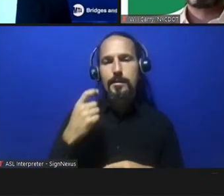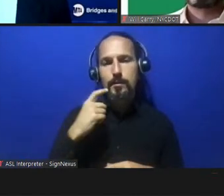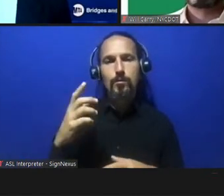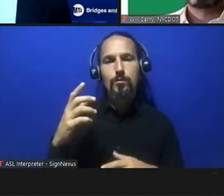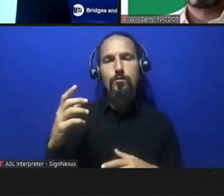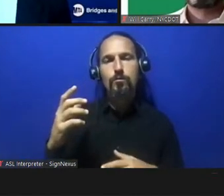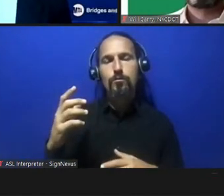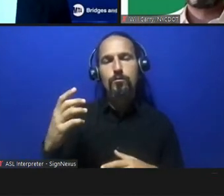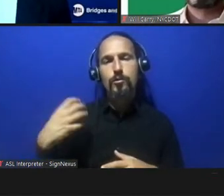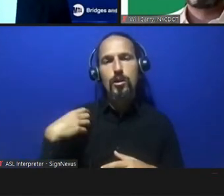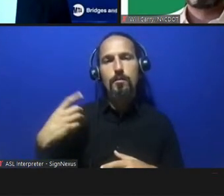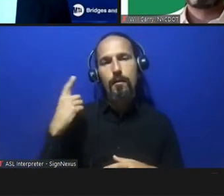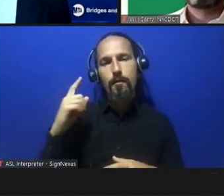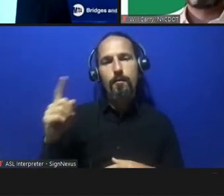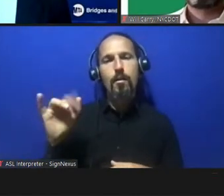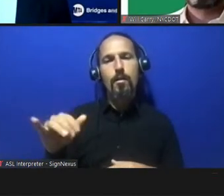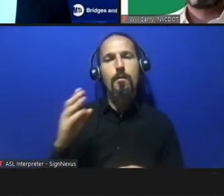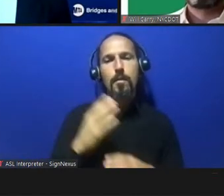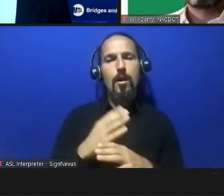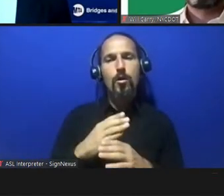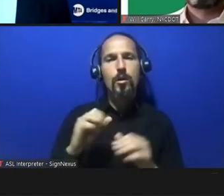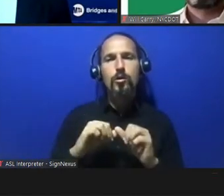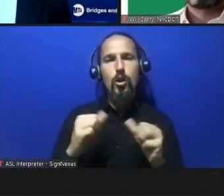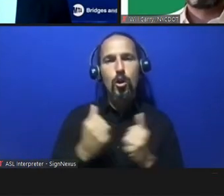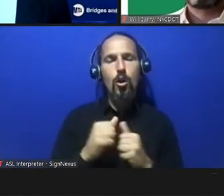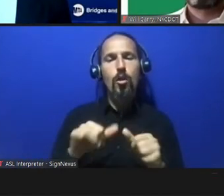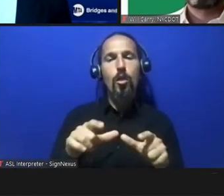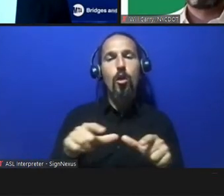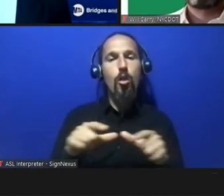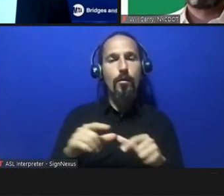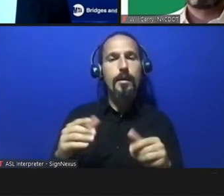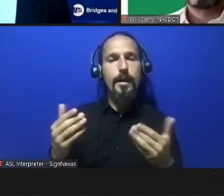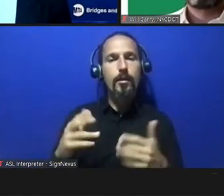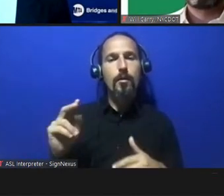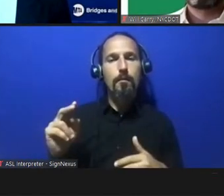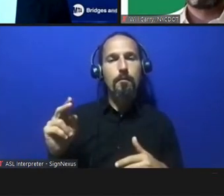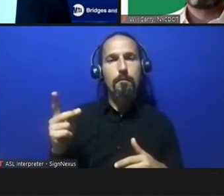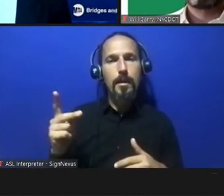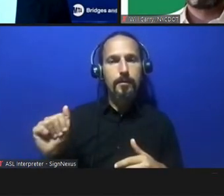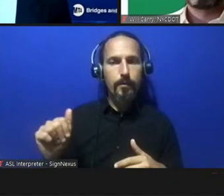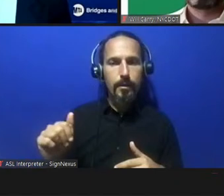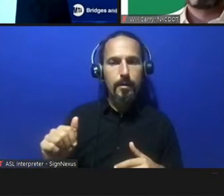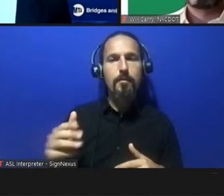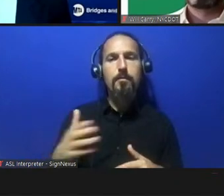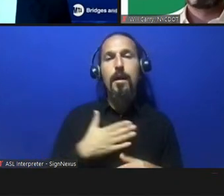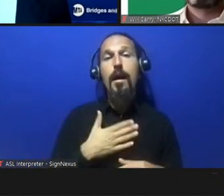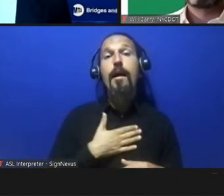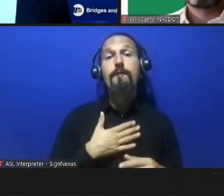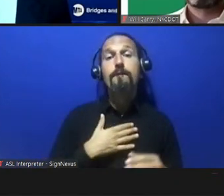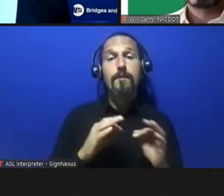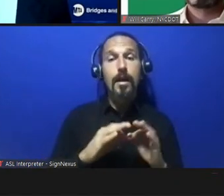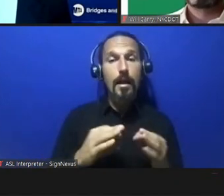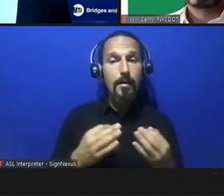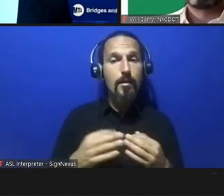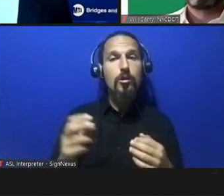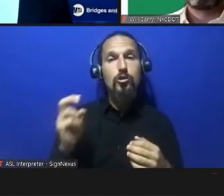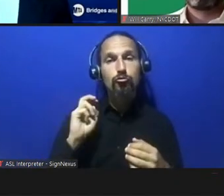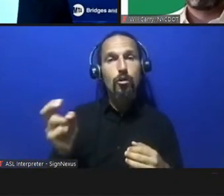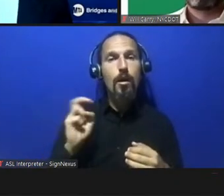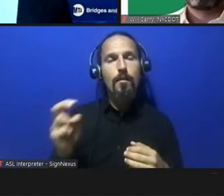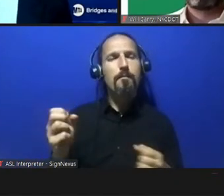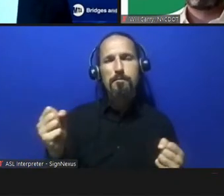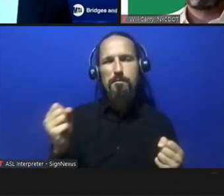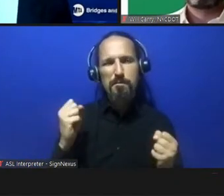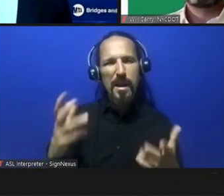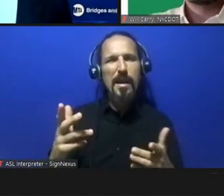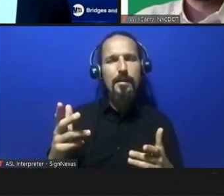pennsylvania bus association located in the state of pennsylvania my family has transported tens of